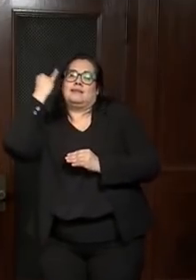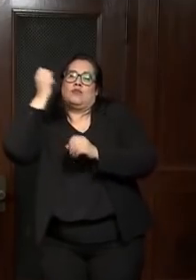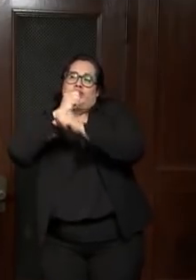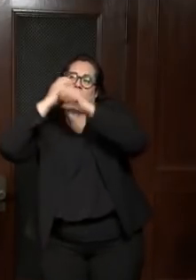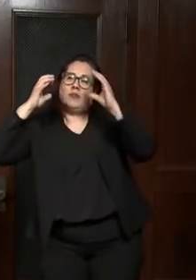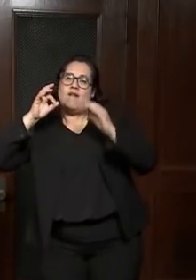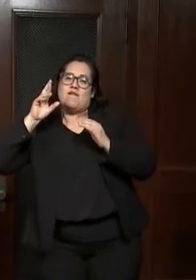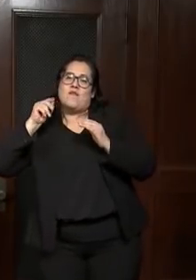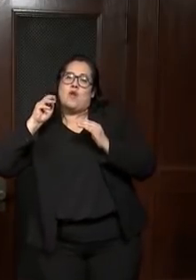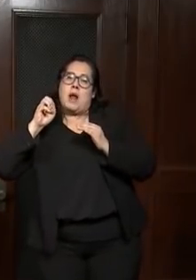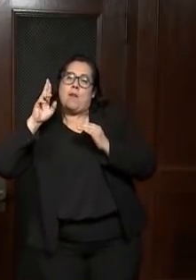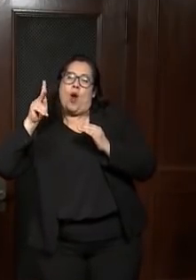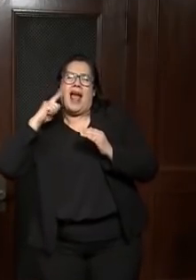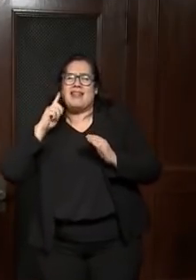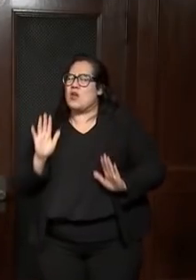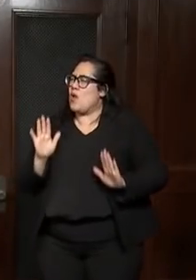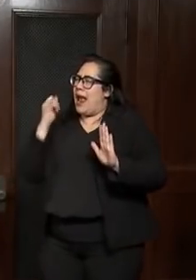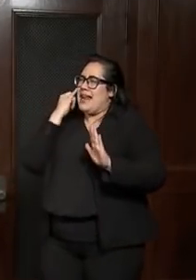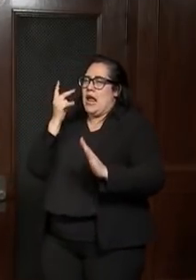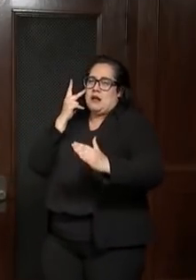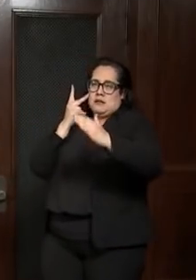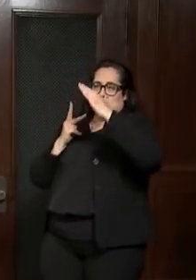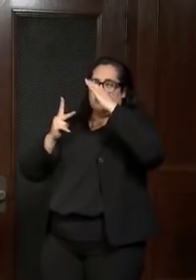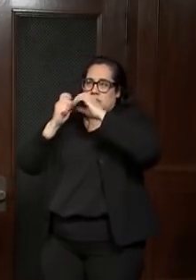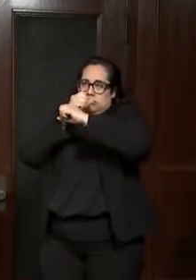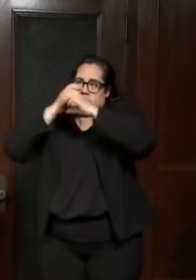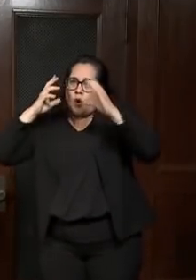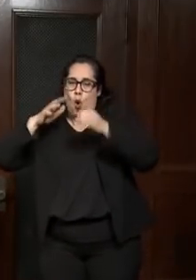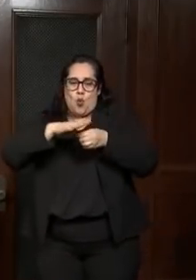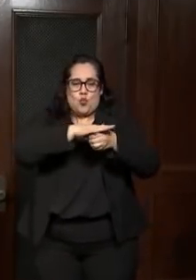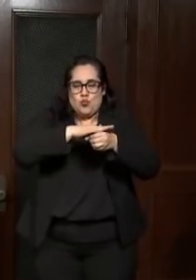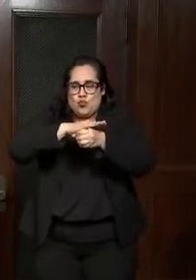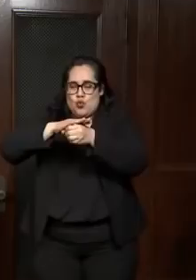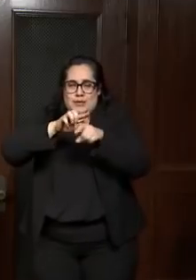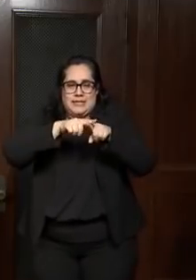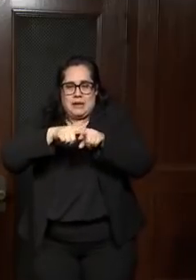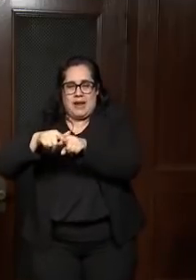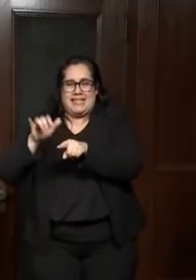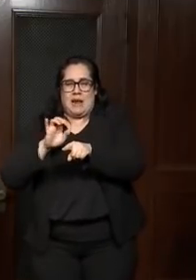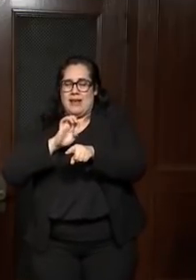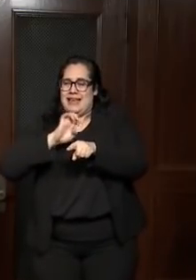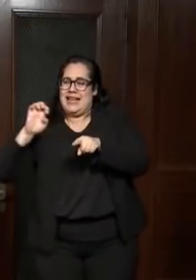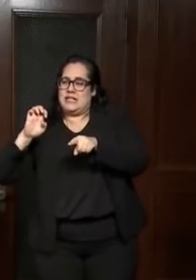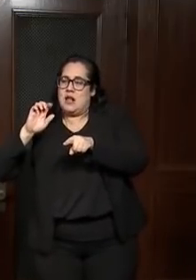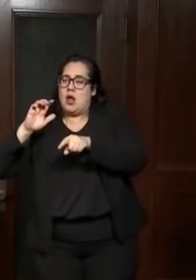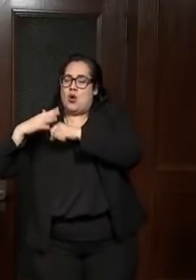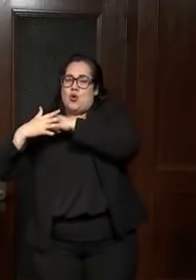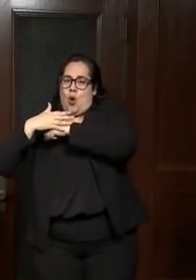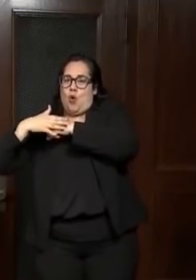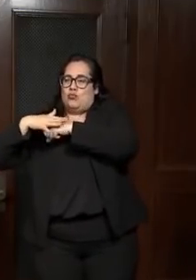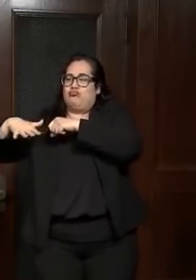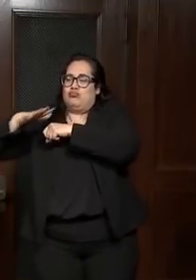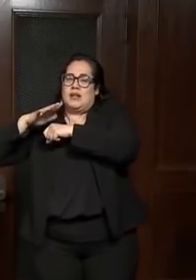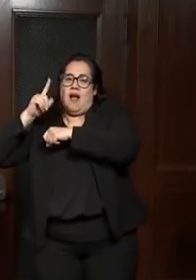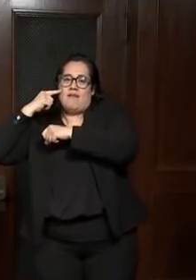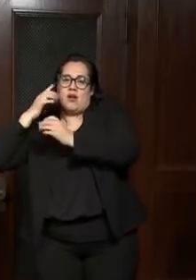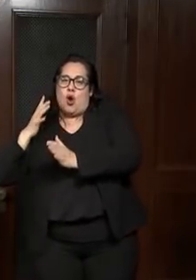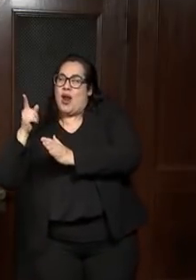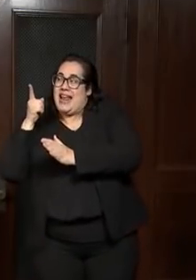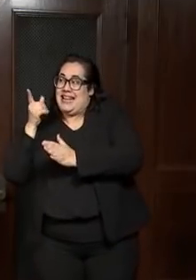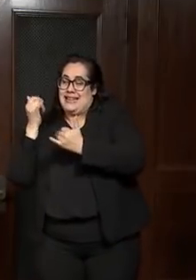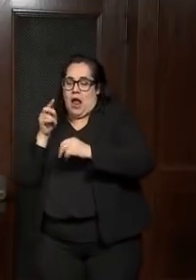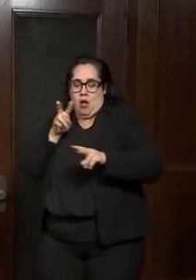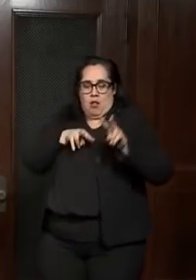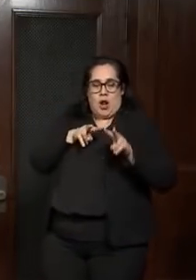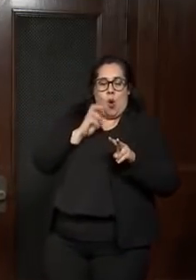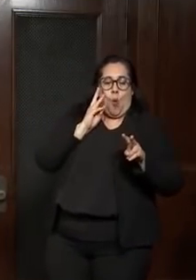think he's done a marvelous job of looking at this regionally. Just as East Coast governors did, he's now looking with Washington, Oregon, and California.